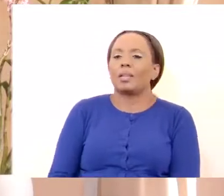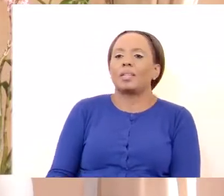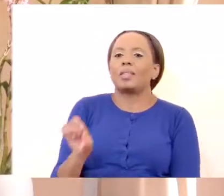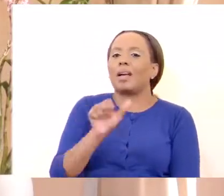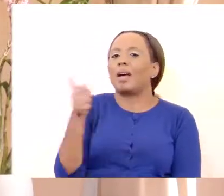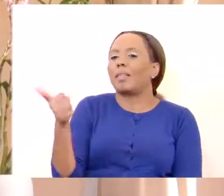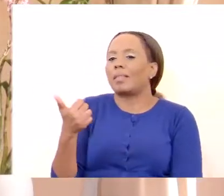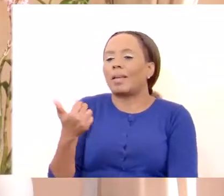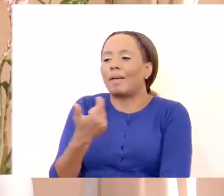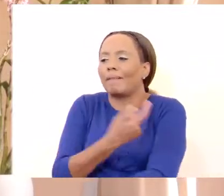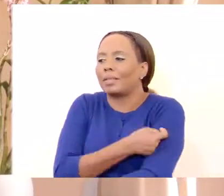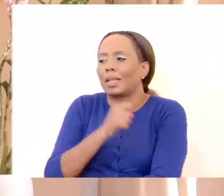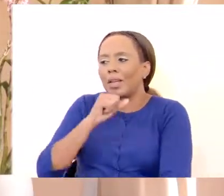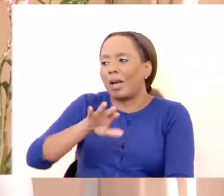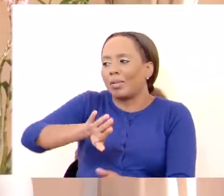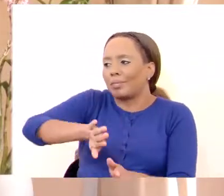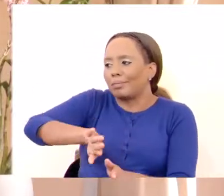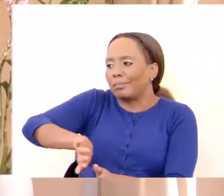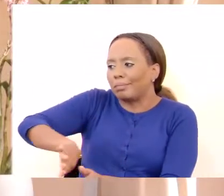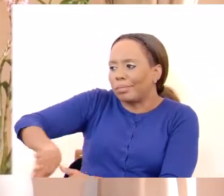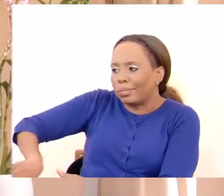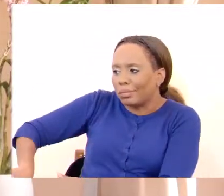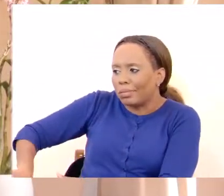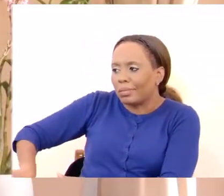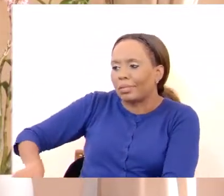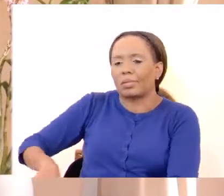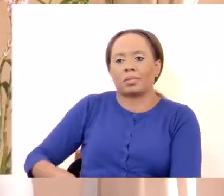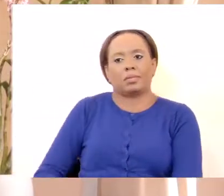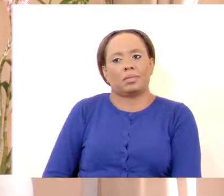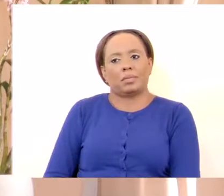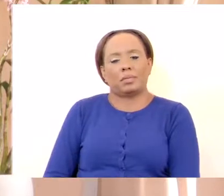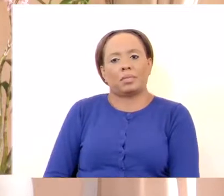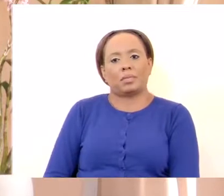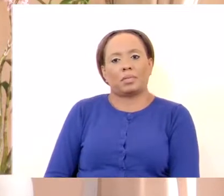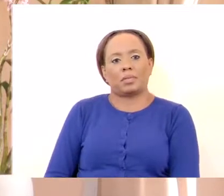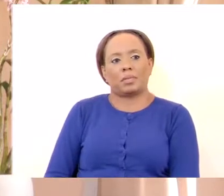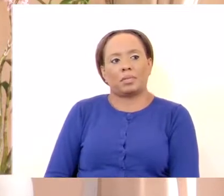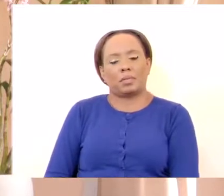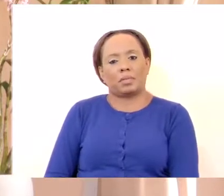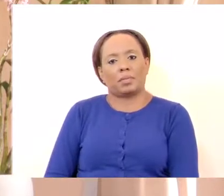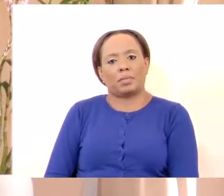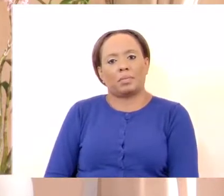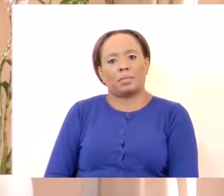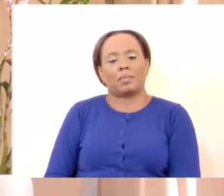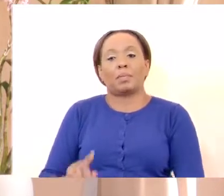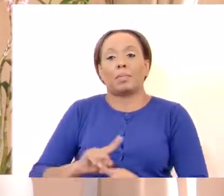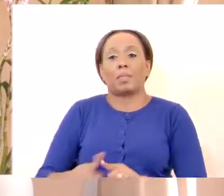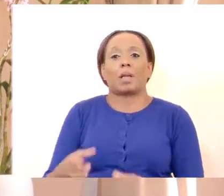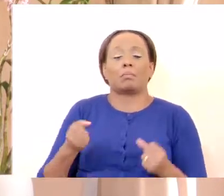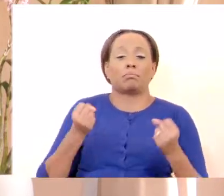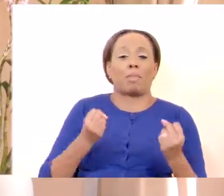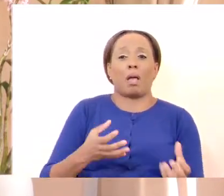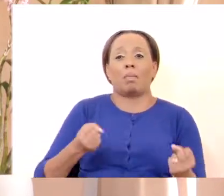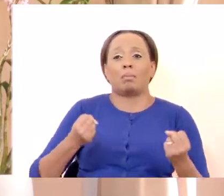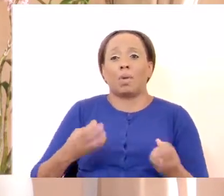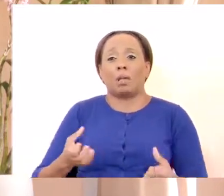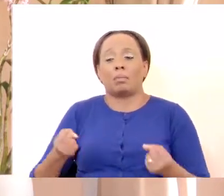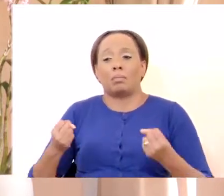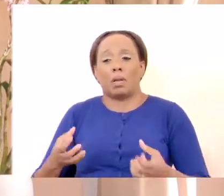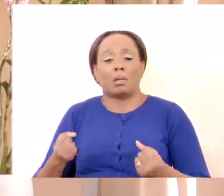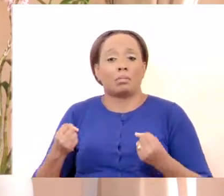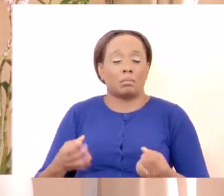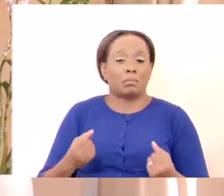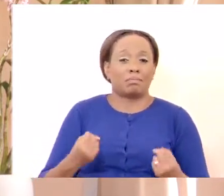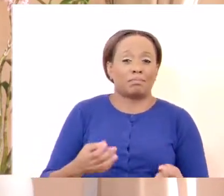tell you is that, you see, the Ministry of Health and Wellness, you have so many qualified